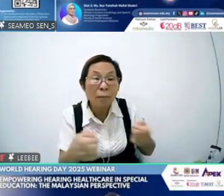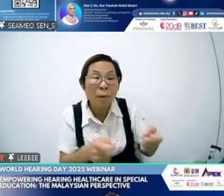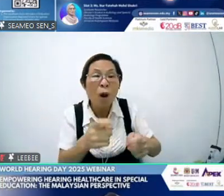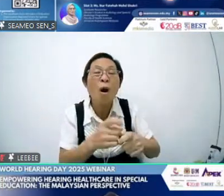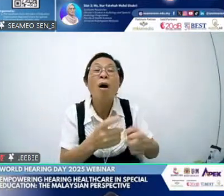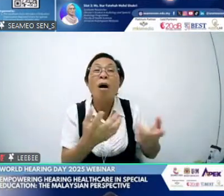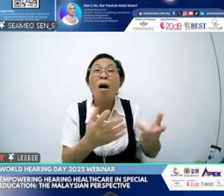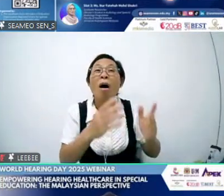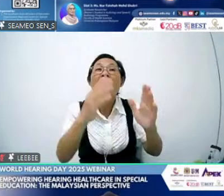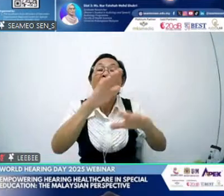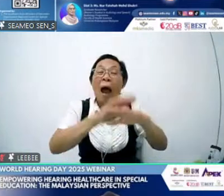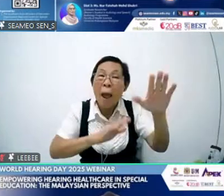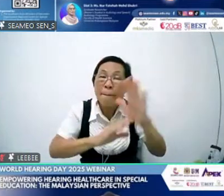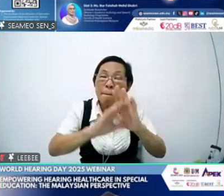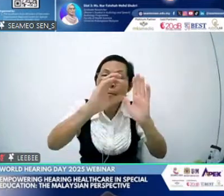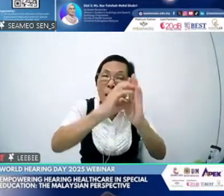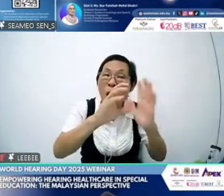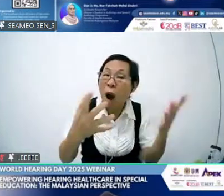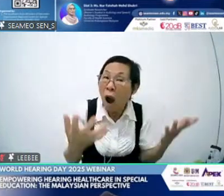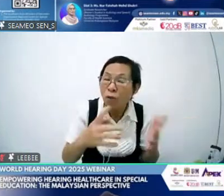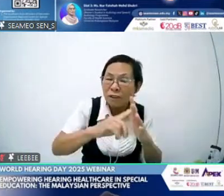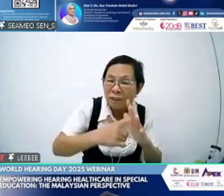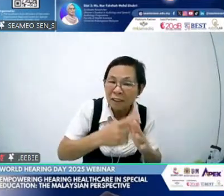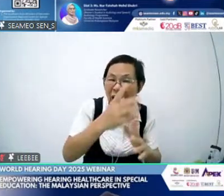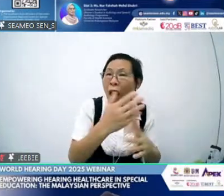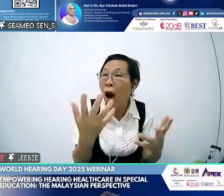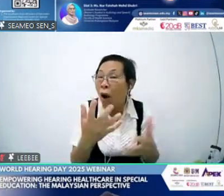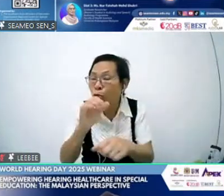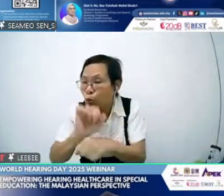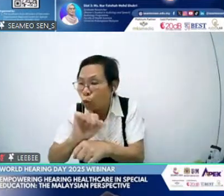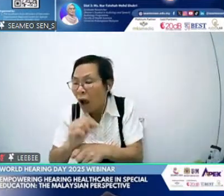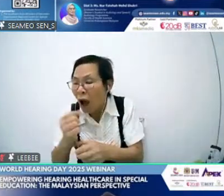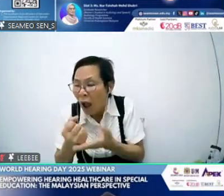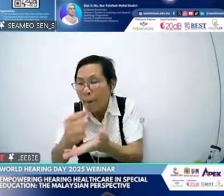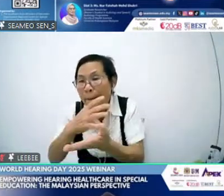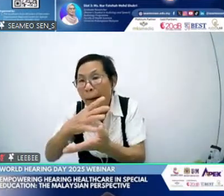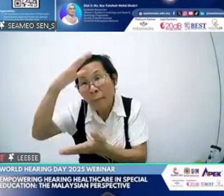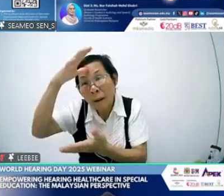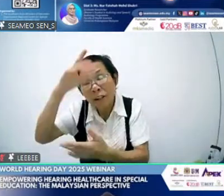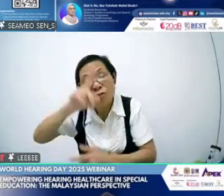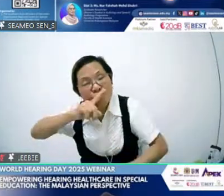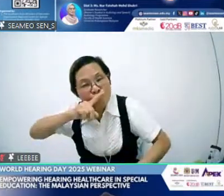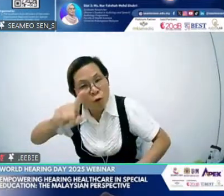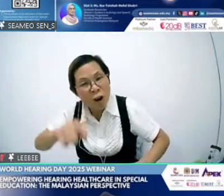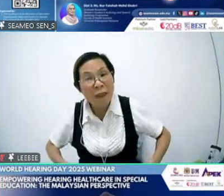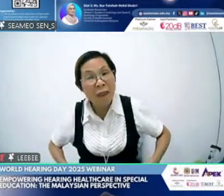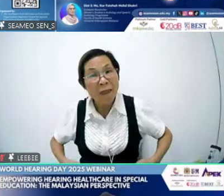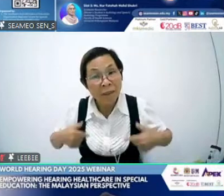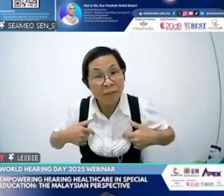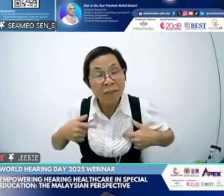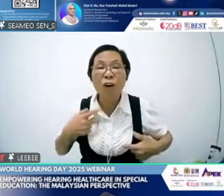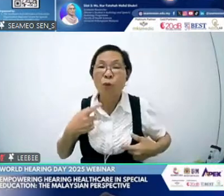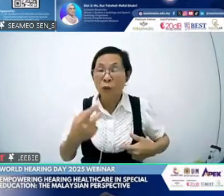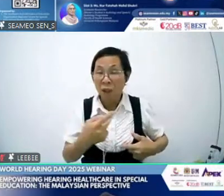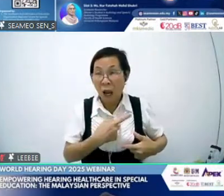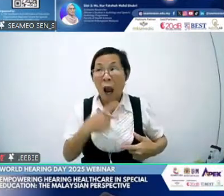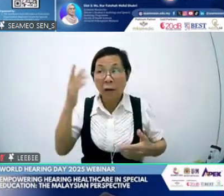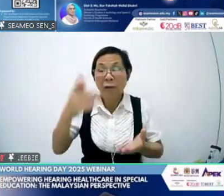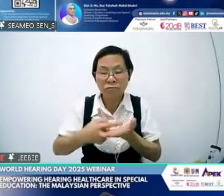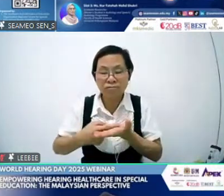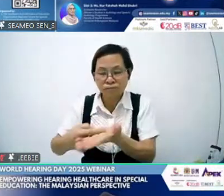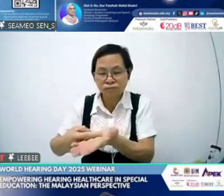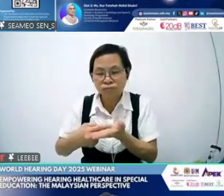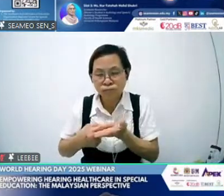was developed, how well it works, and how it helps parents in real life. We will also discuss how the